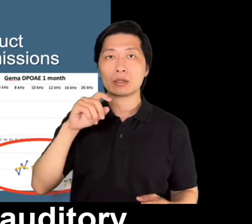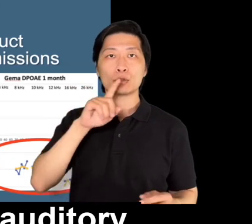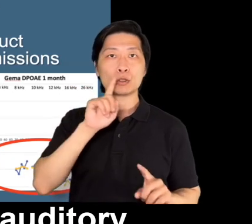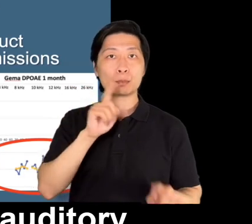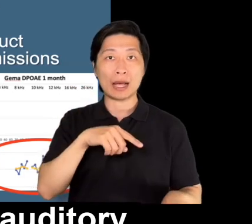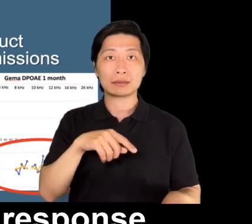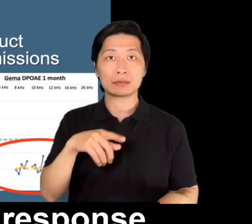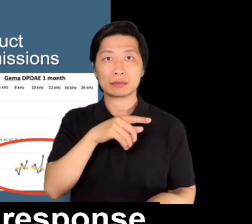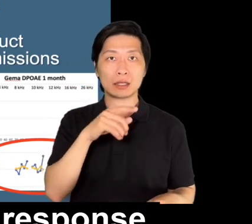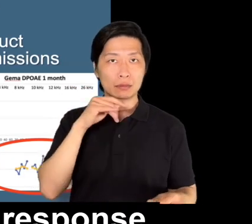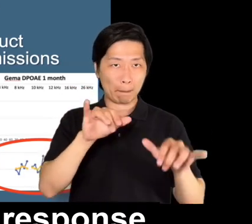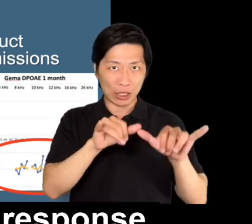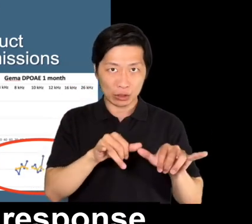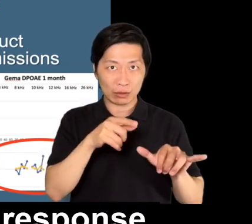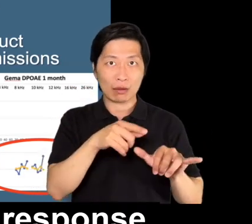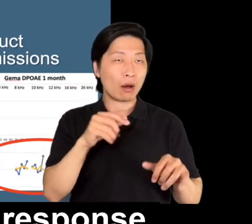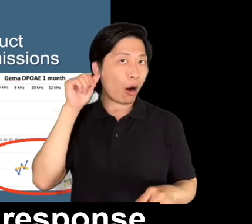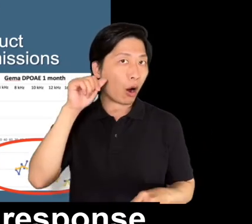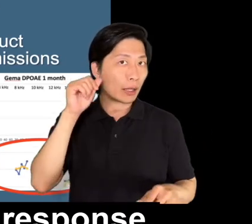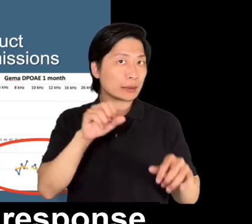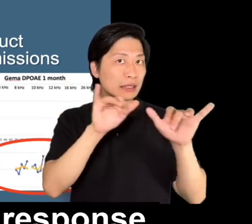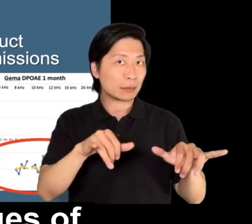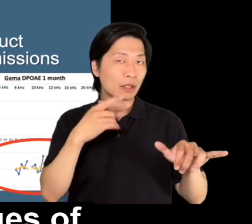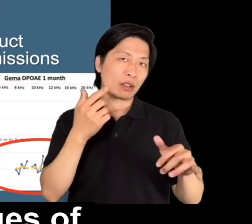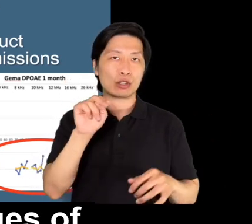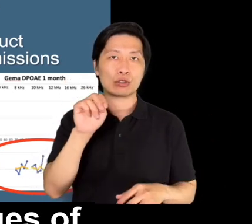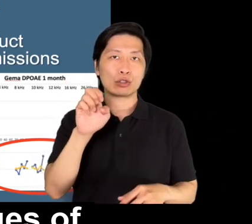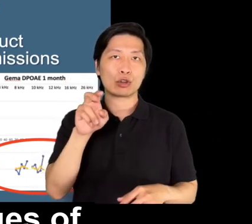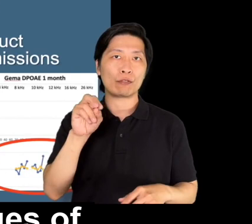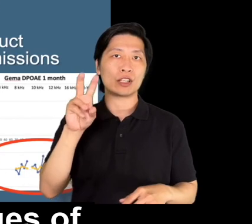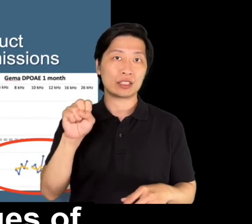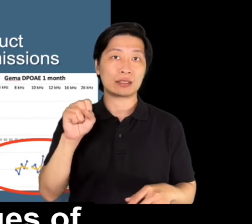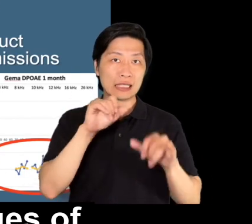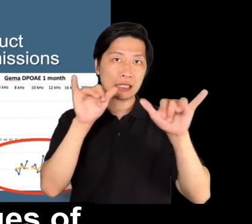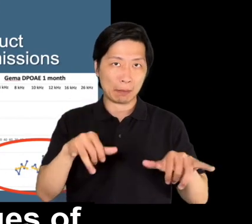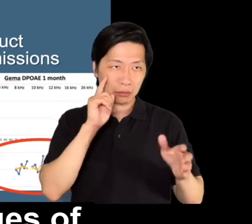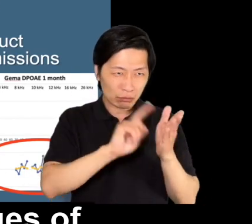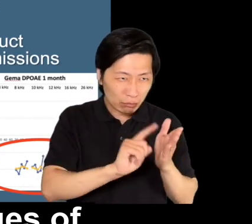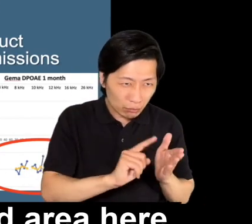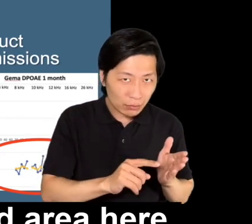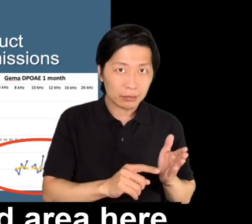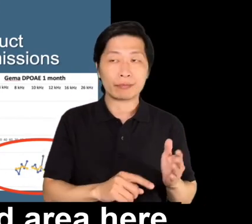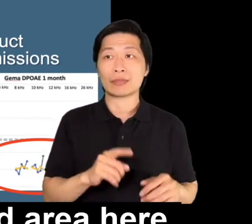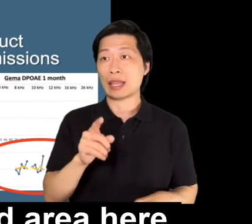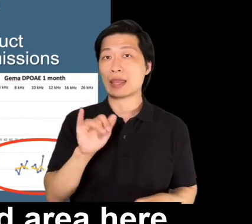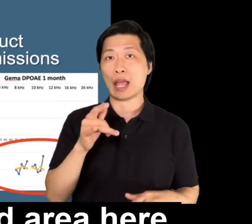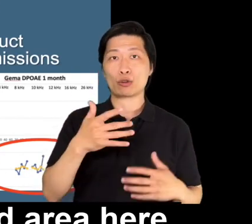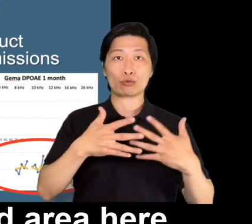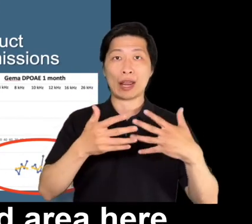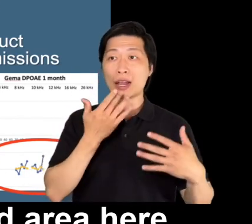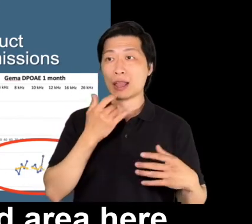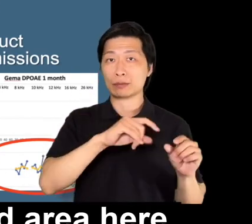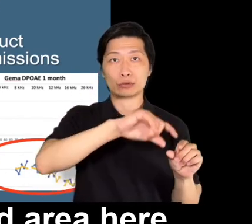at several stages of the nervous system. And the gray shaded area here shows the